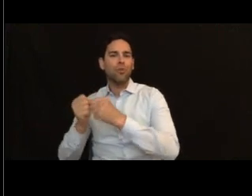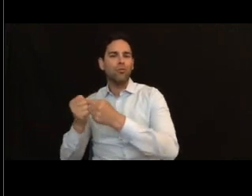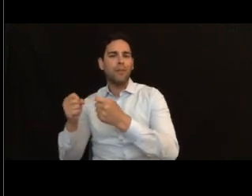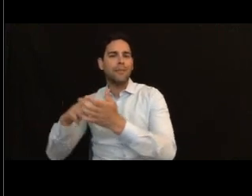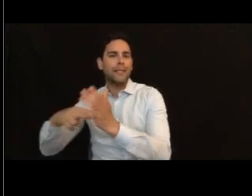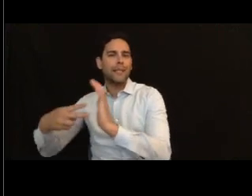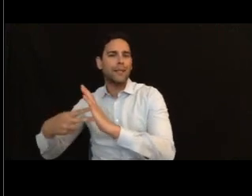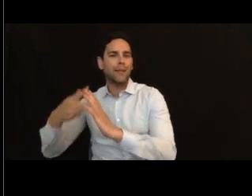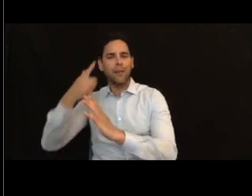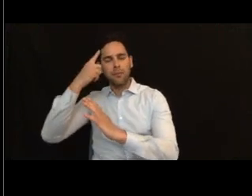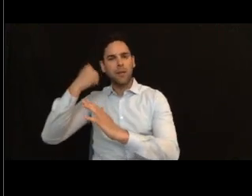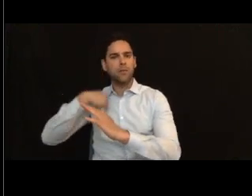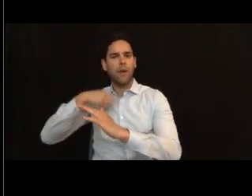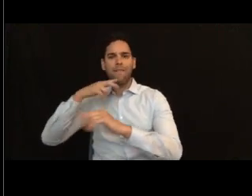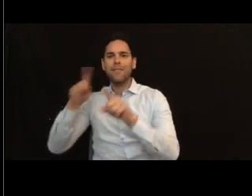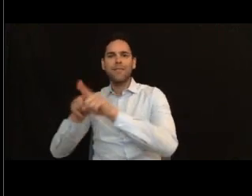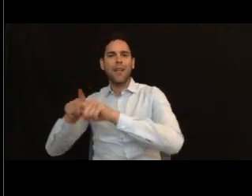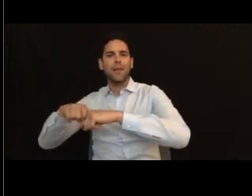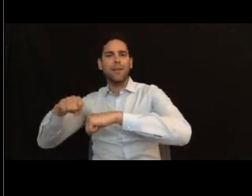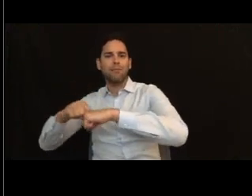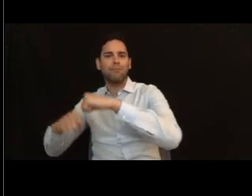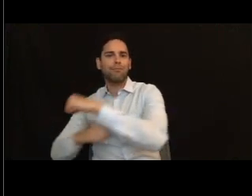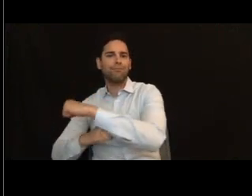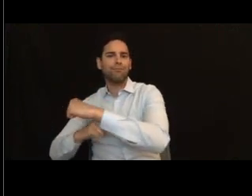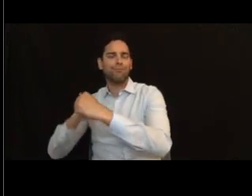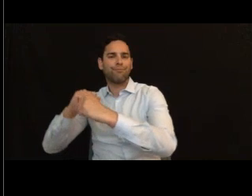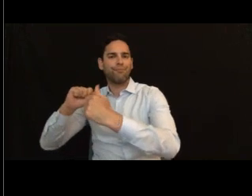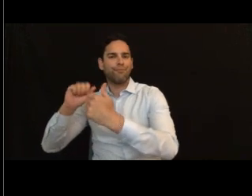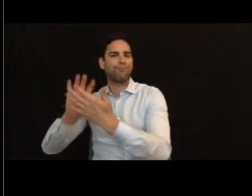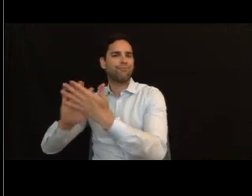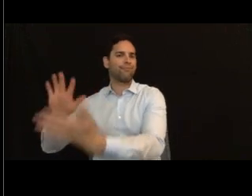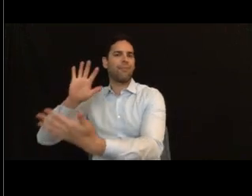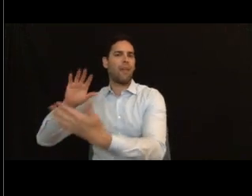under the same epistemological framework as the members of the community do.